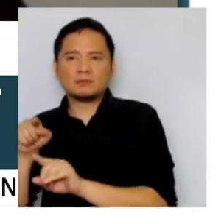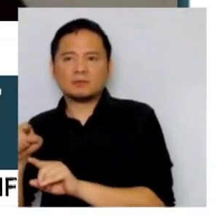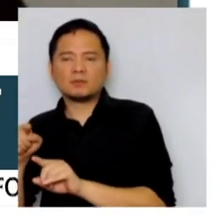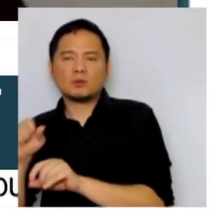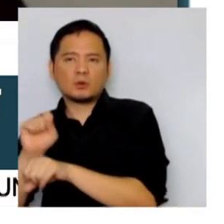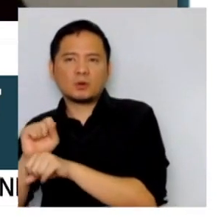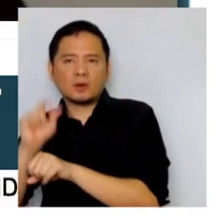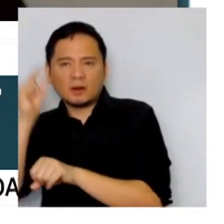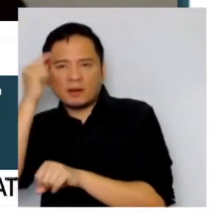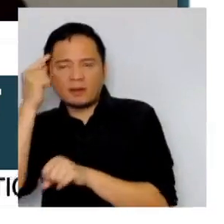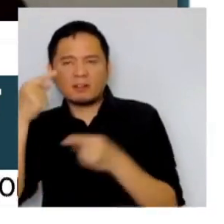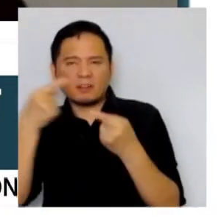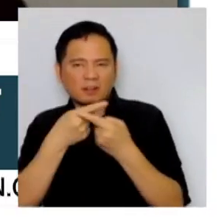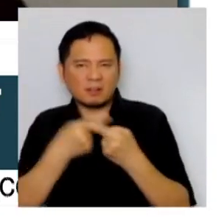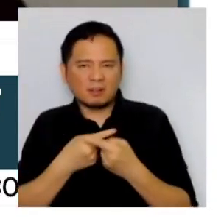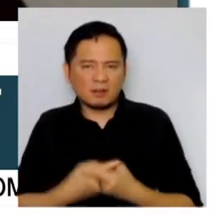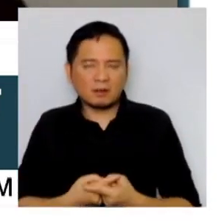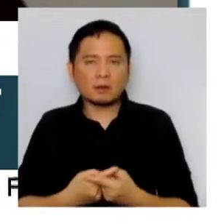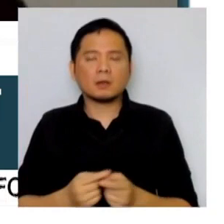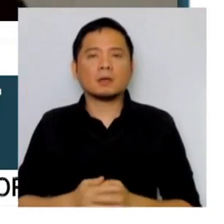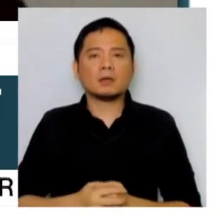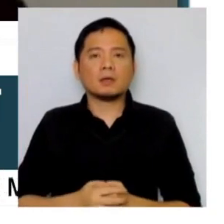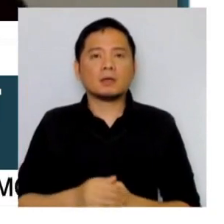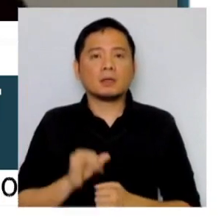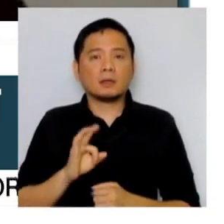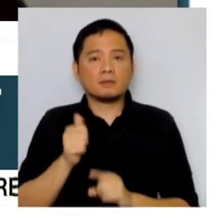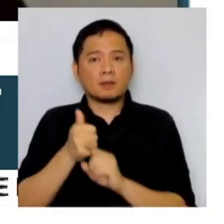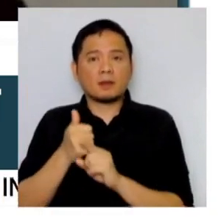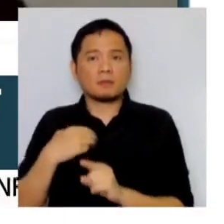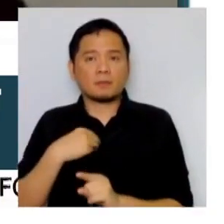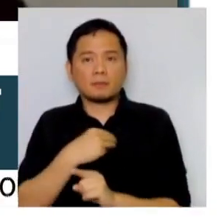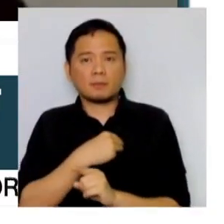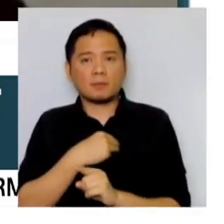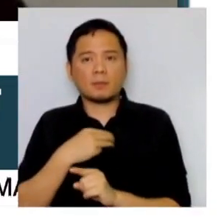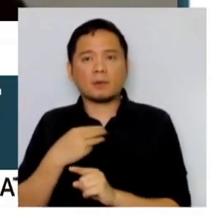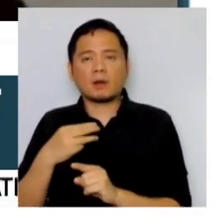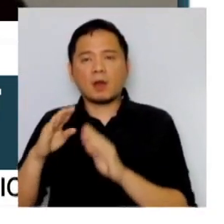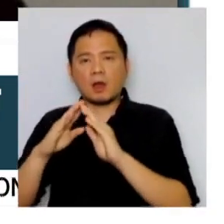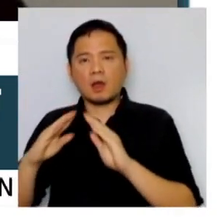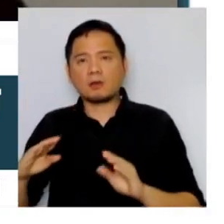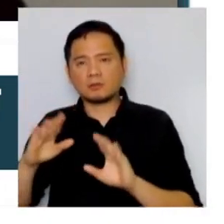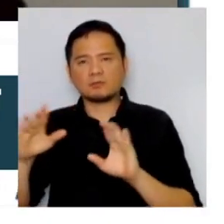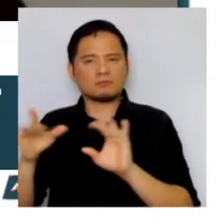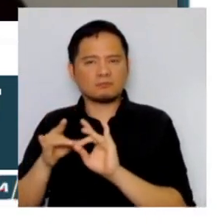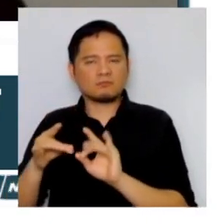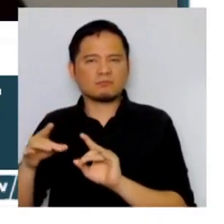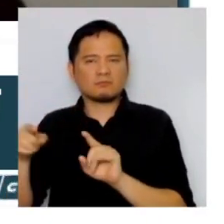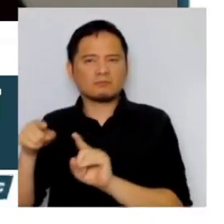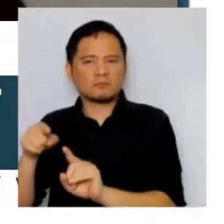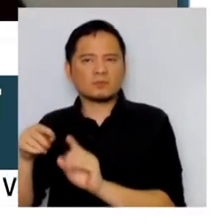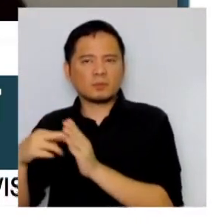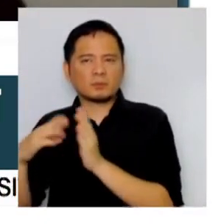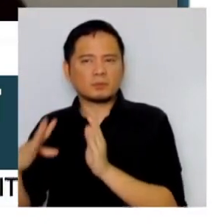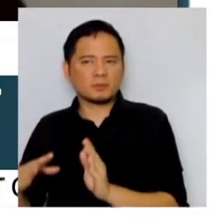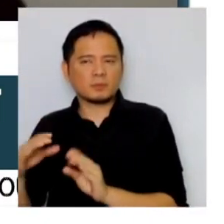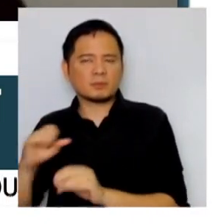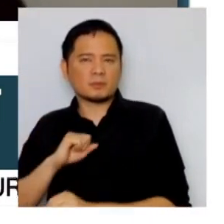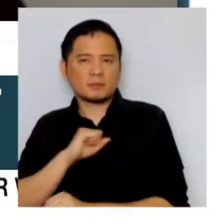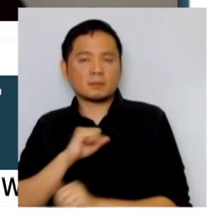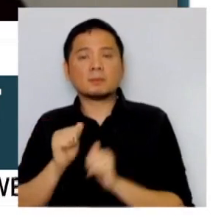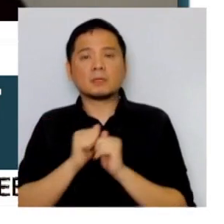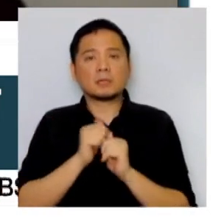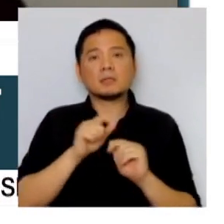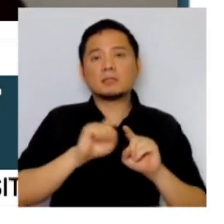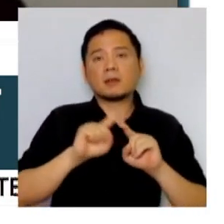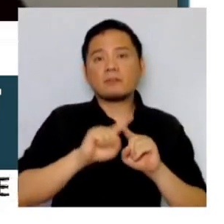become members of the Senate and the House of Representatives, they have to actually resign from the board of